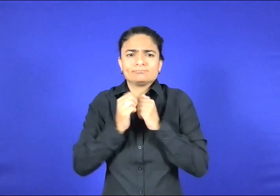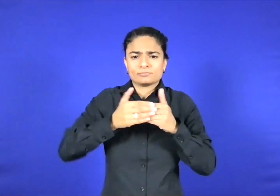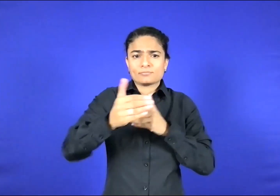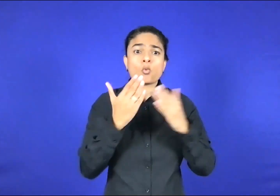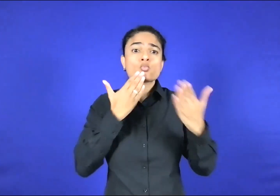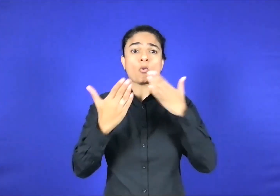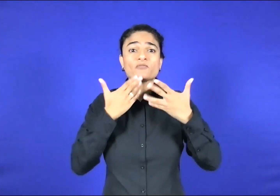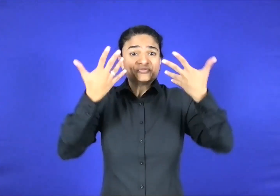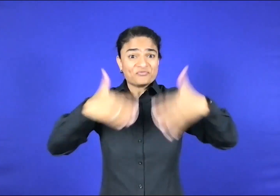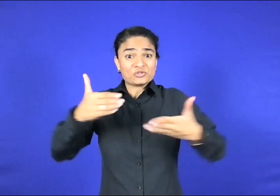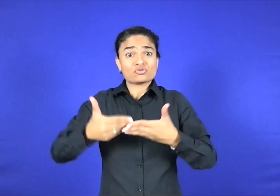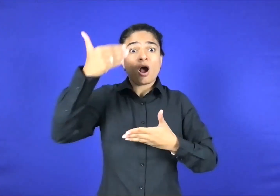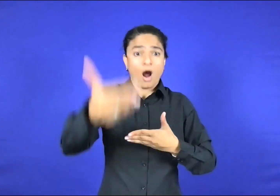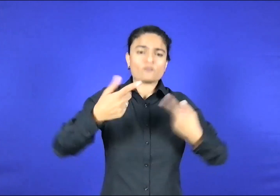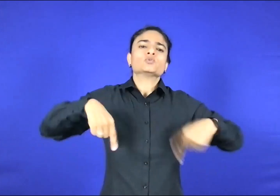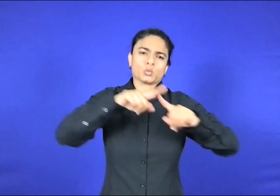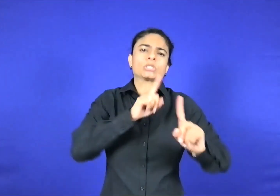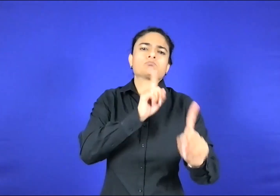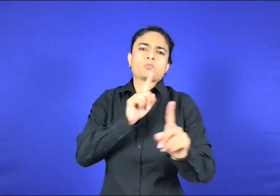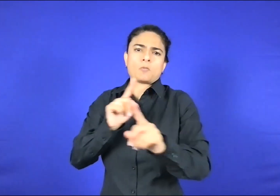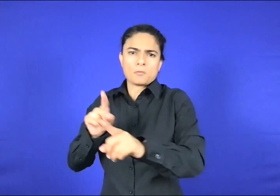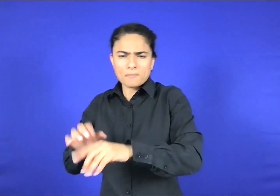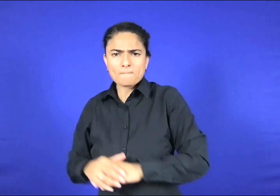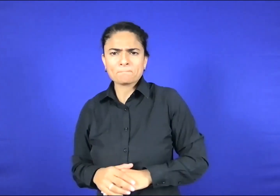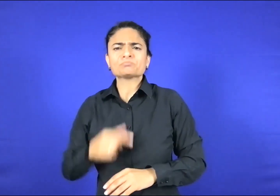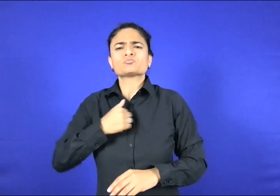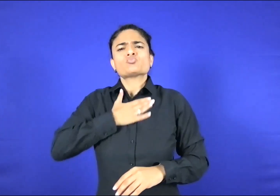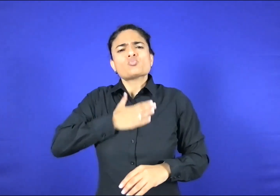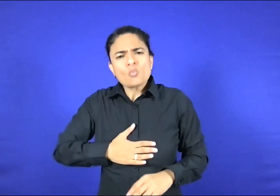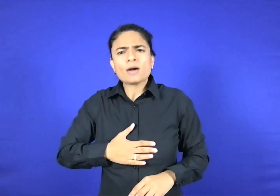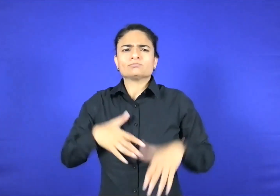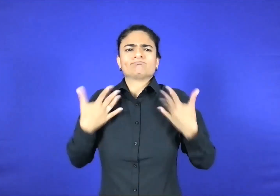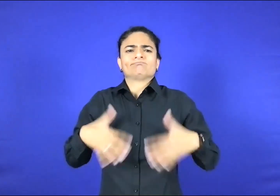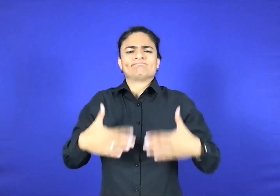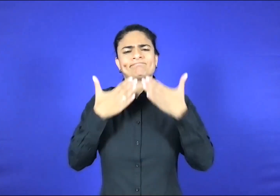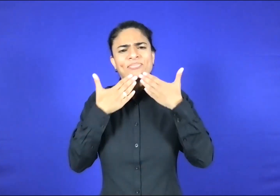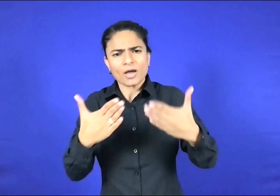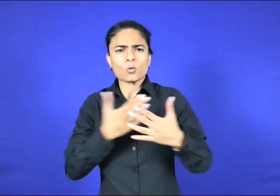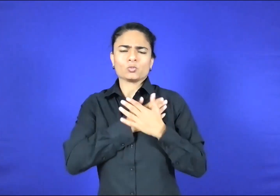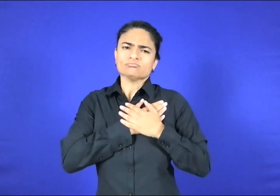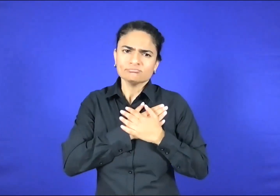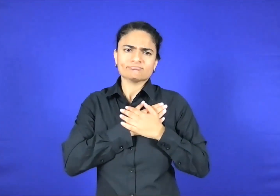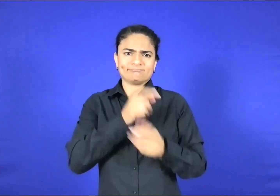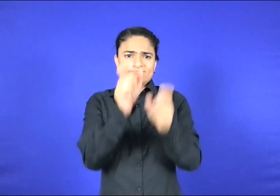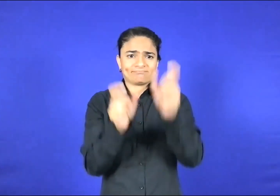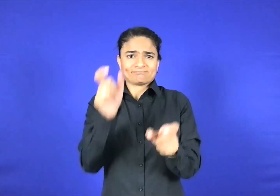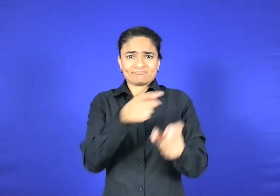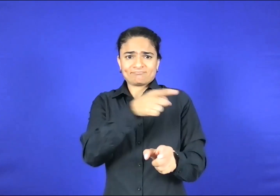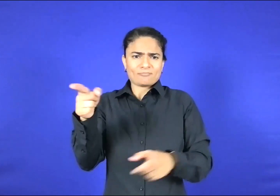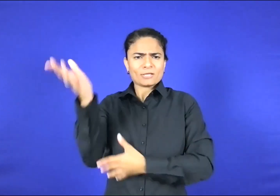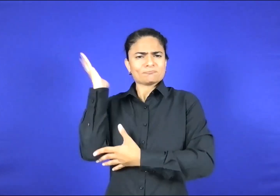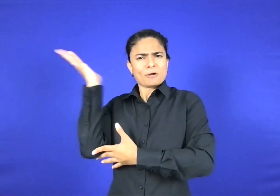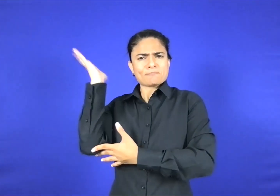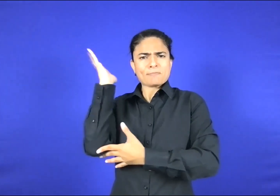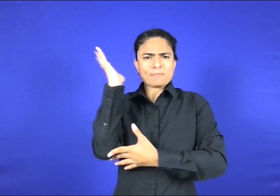speakers for this session who have showed us how to deal with various challenges in different